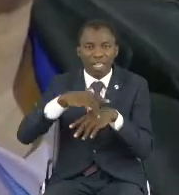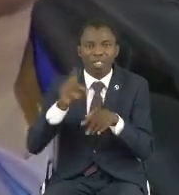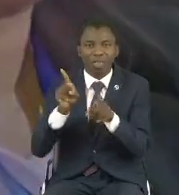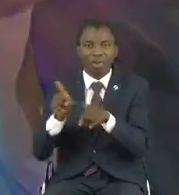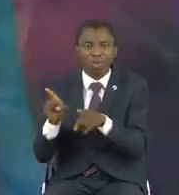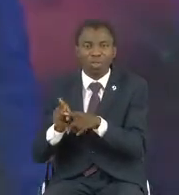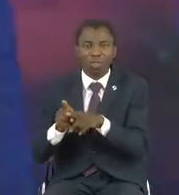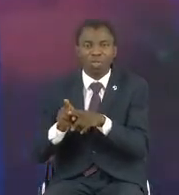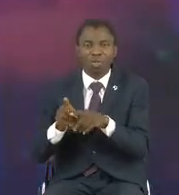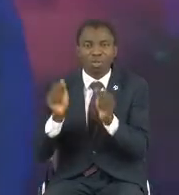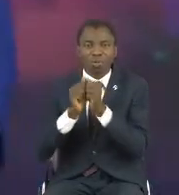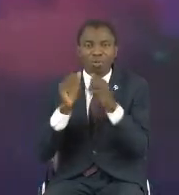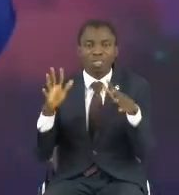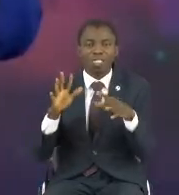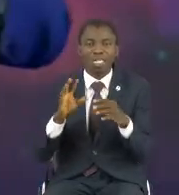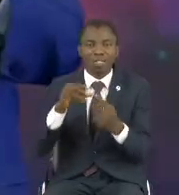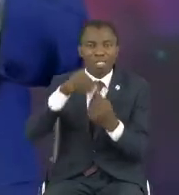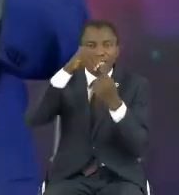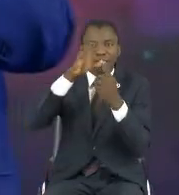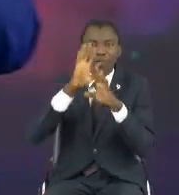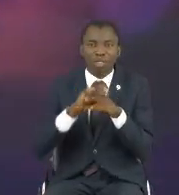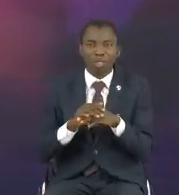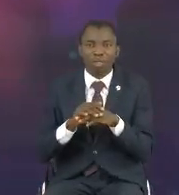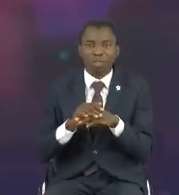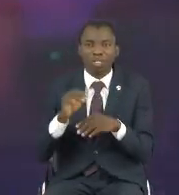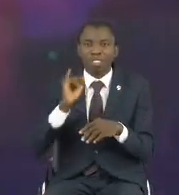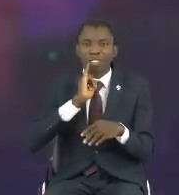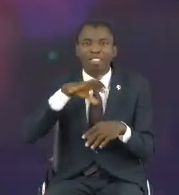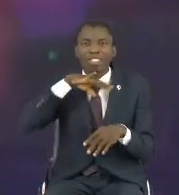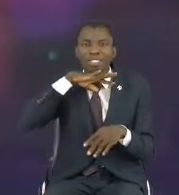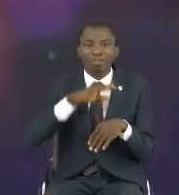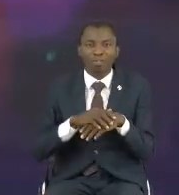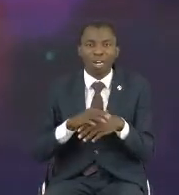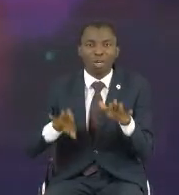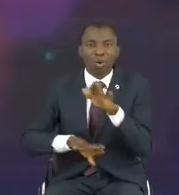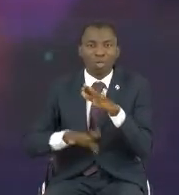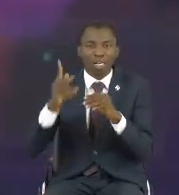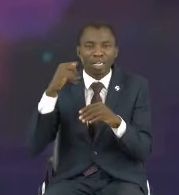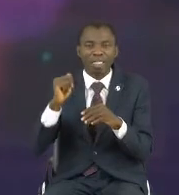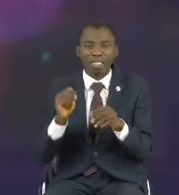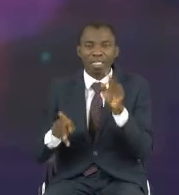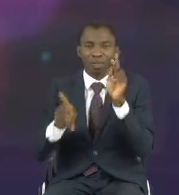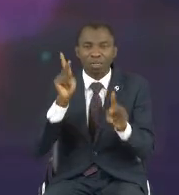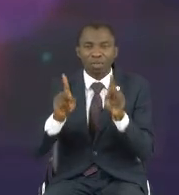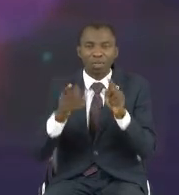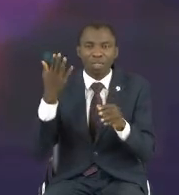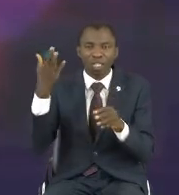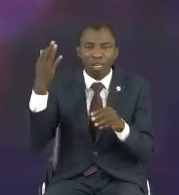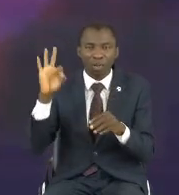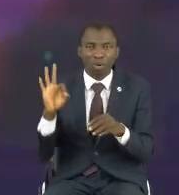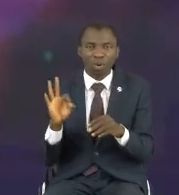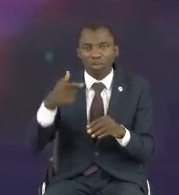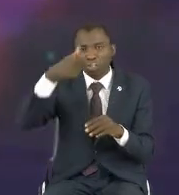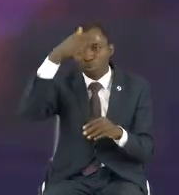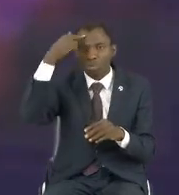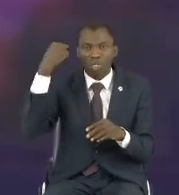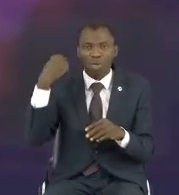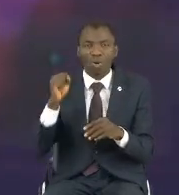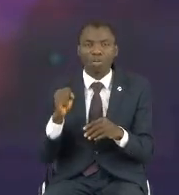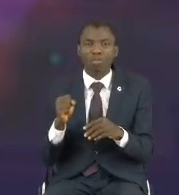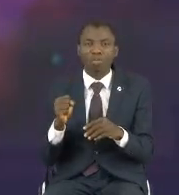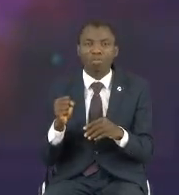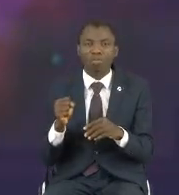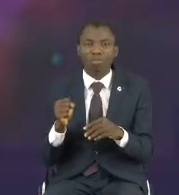without exception, is defiled under the inhabitants thereof because they